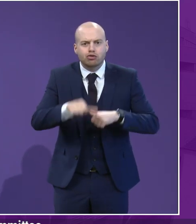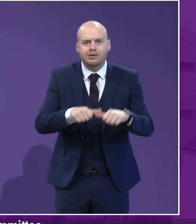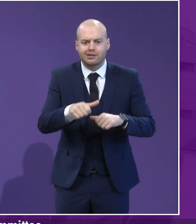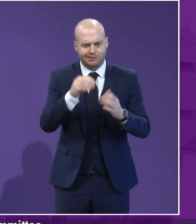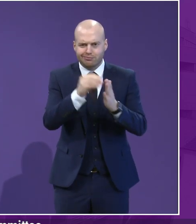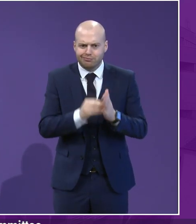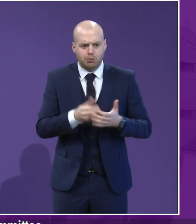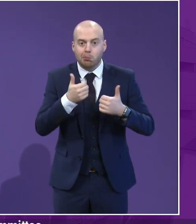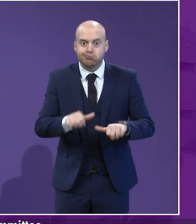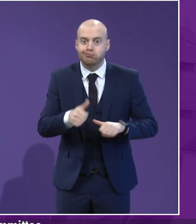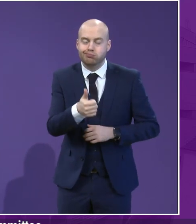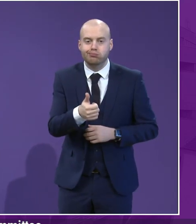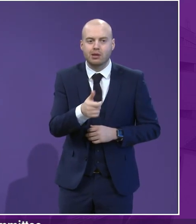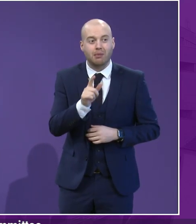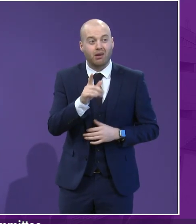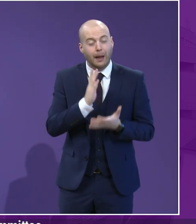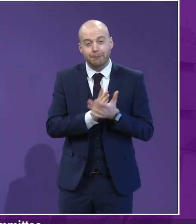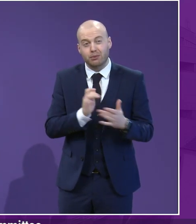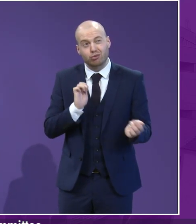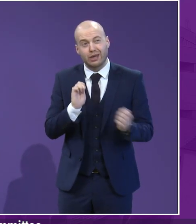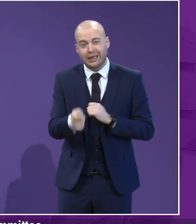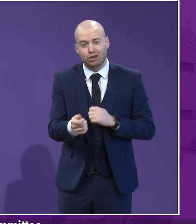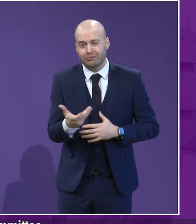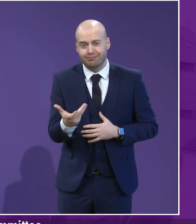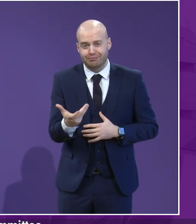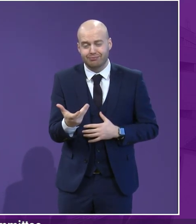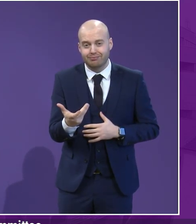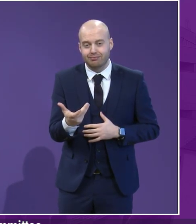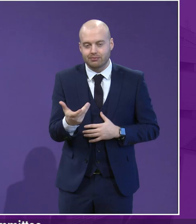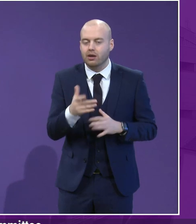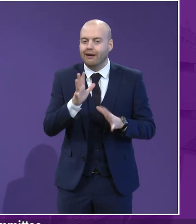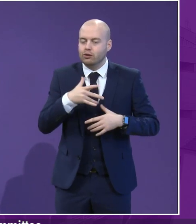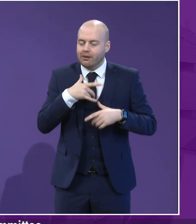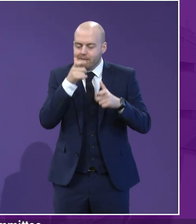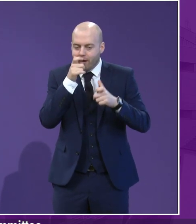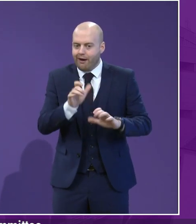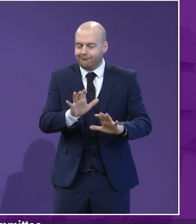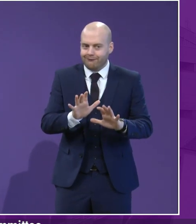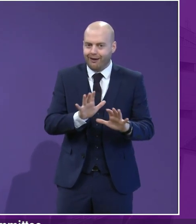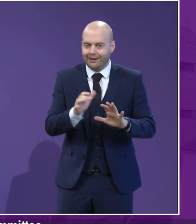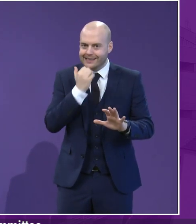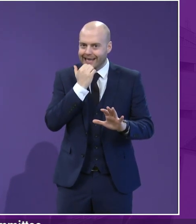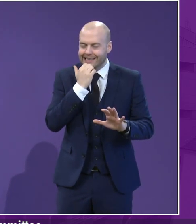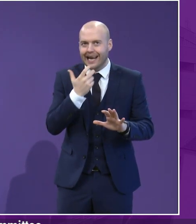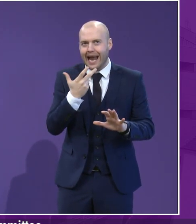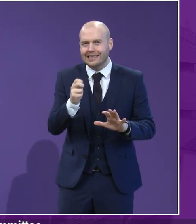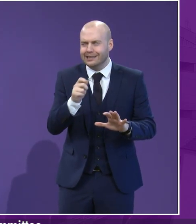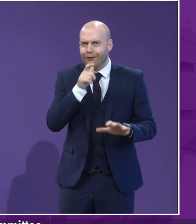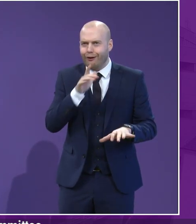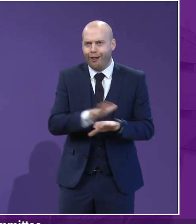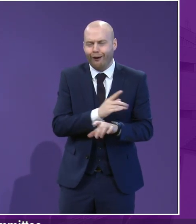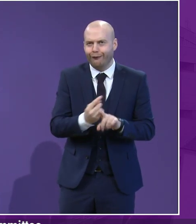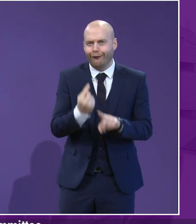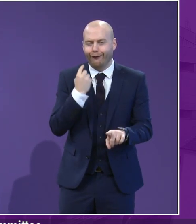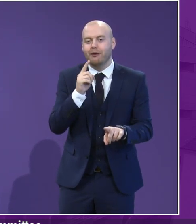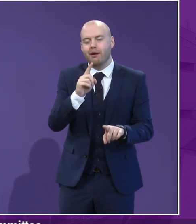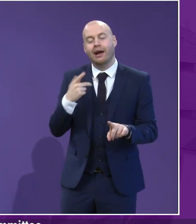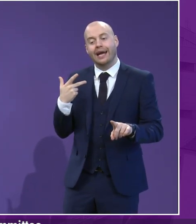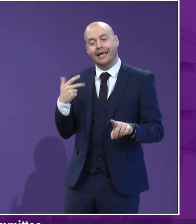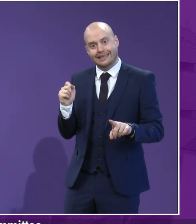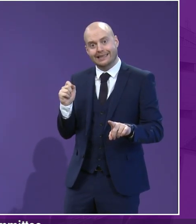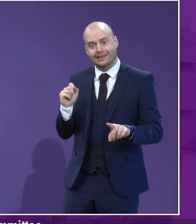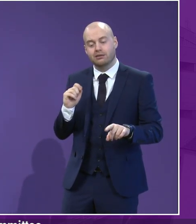have any historical view on, we may have passed lots of legislation and we may have put lots of procedures in place, but actually the experience of a